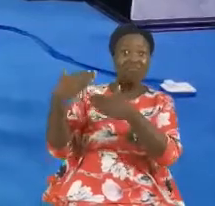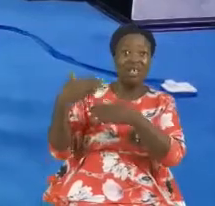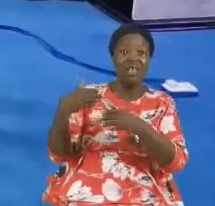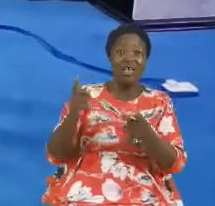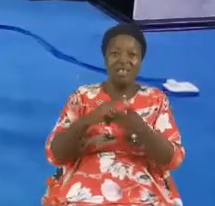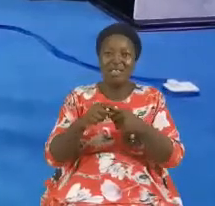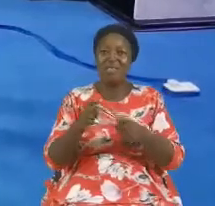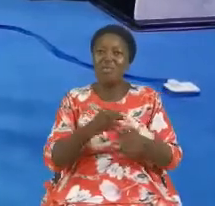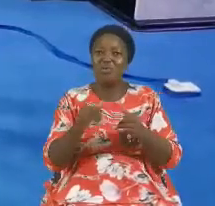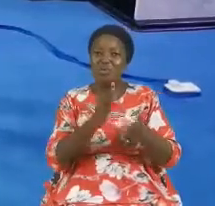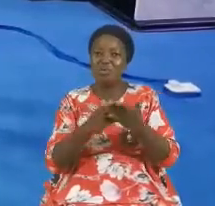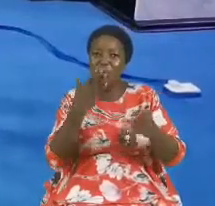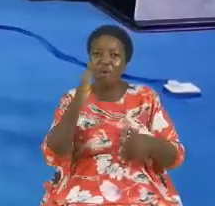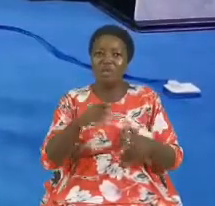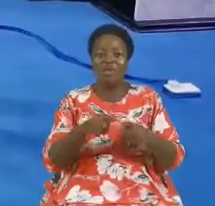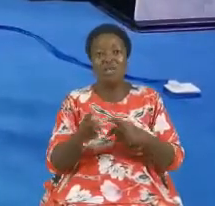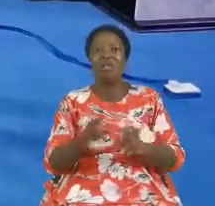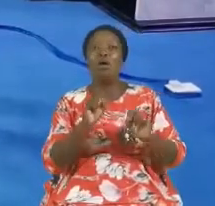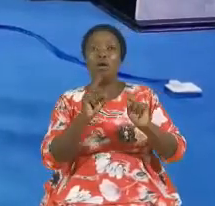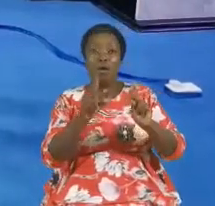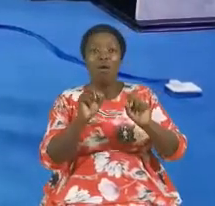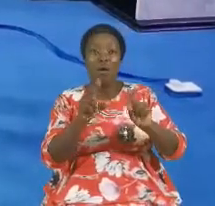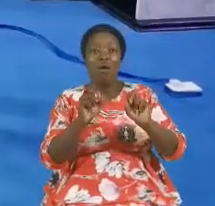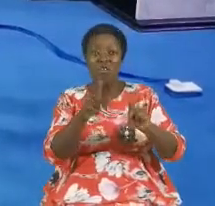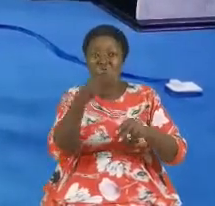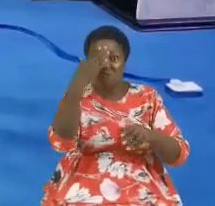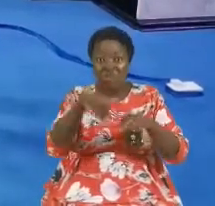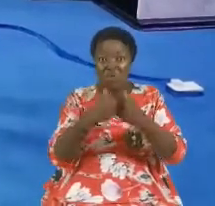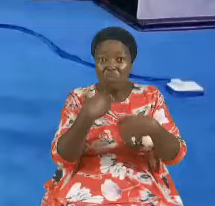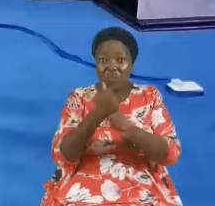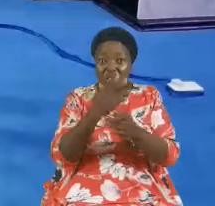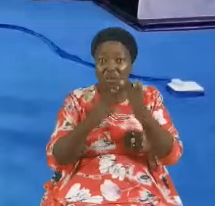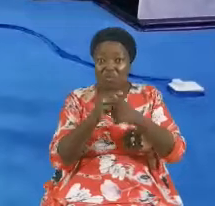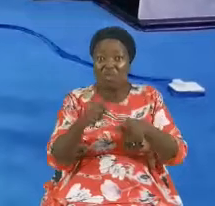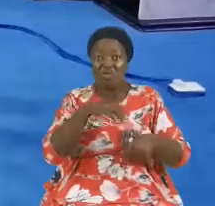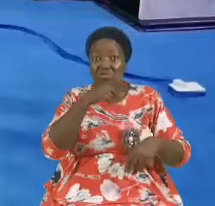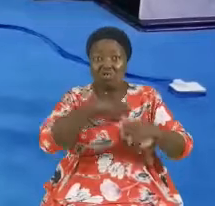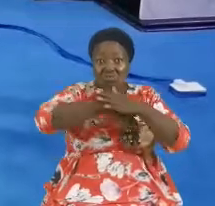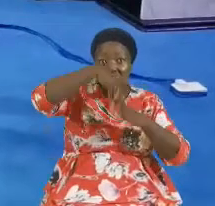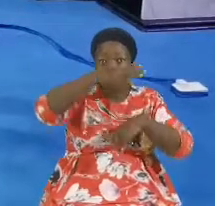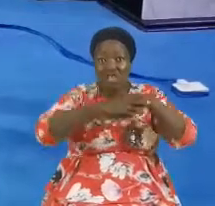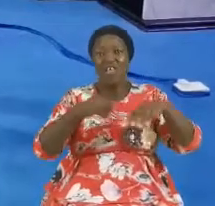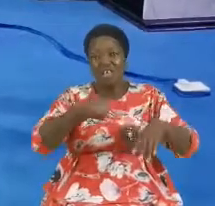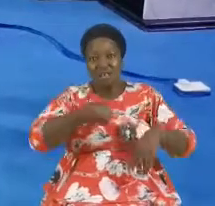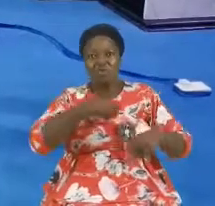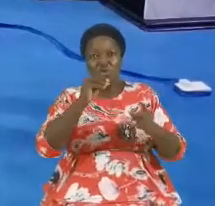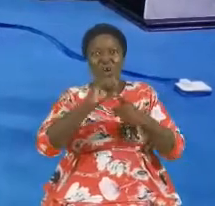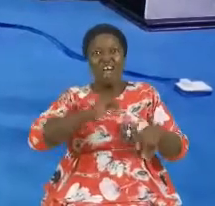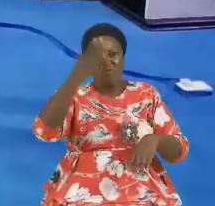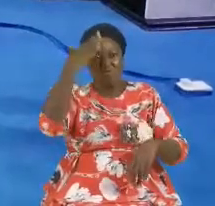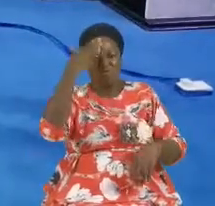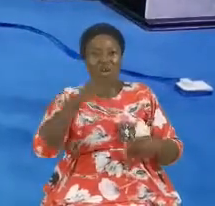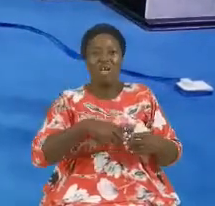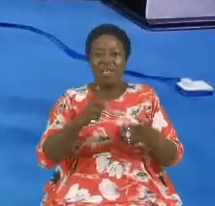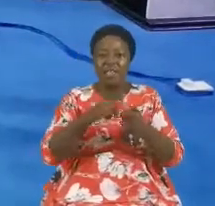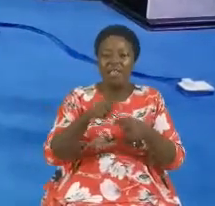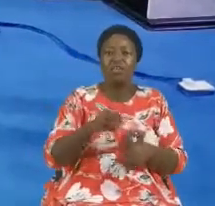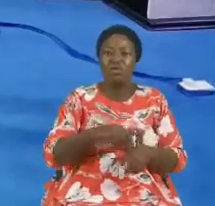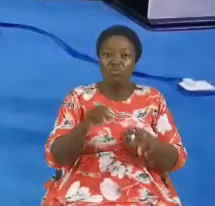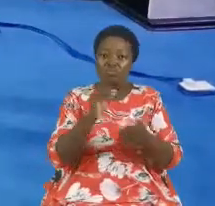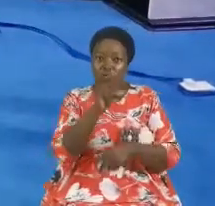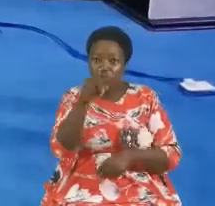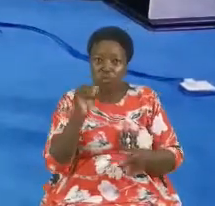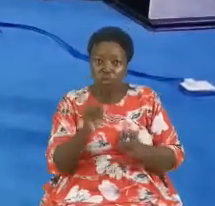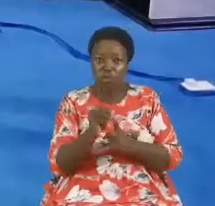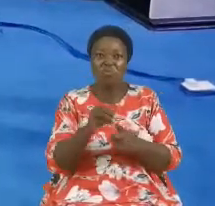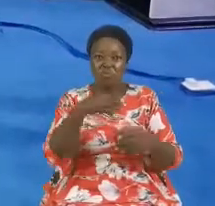somebody crosses your way, at that time, when they cross your way, you say, you know, to make somebody